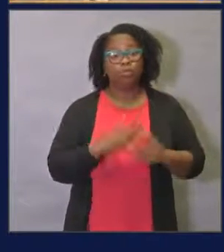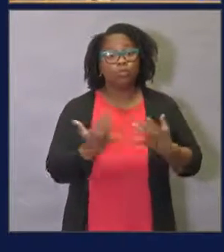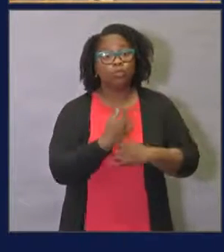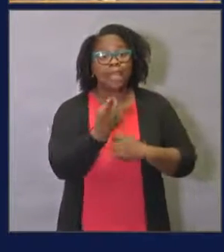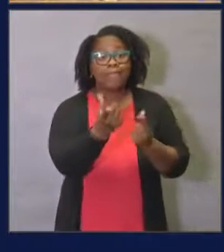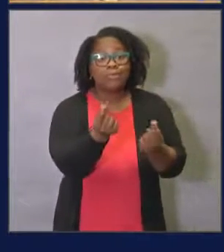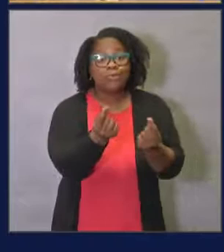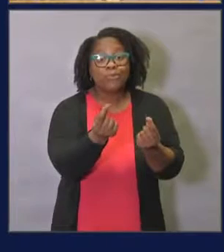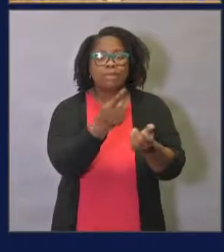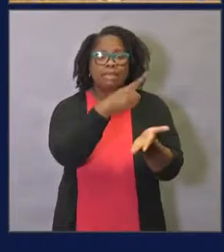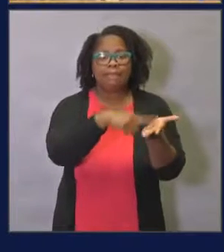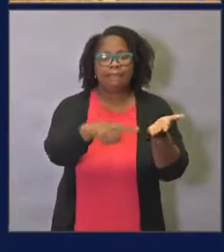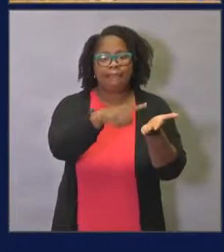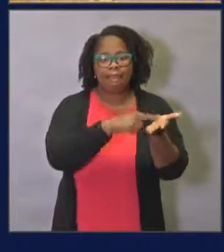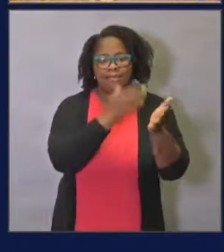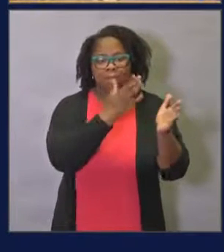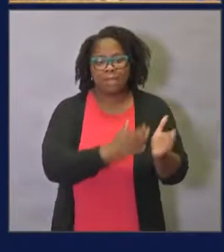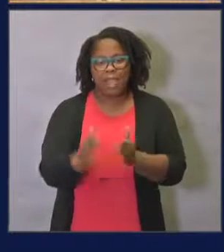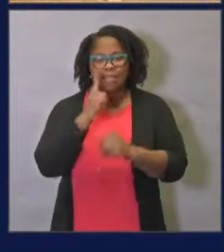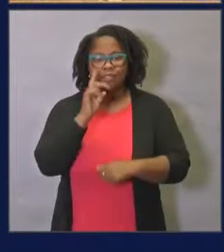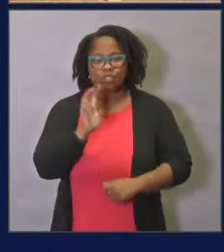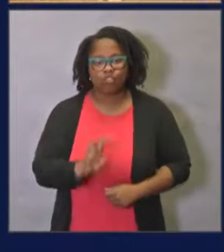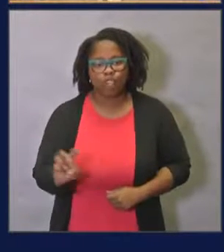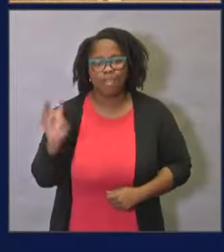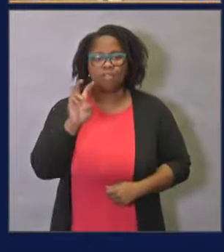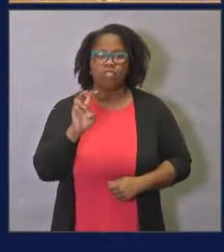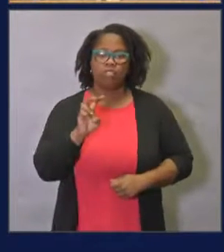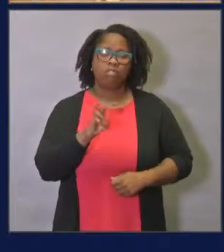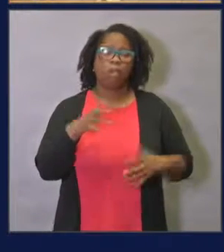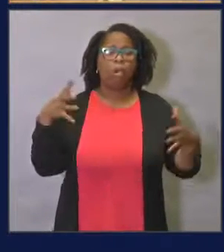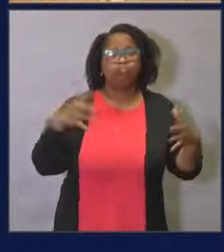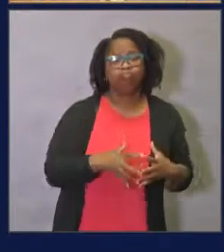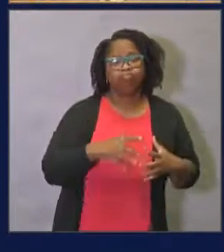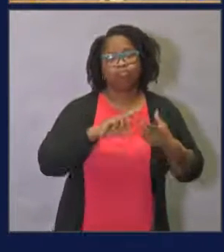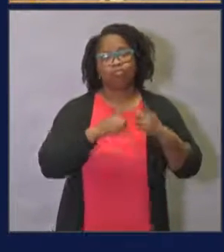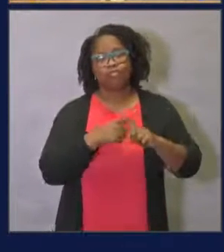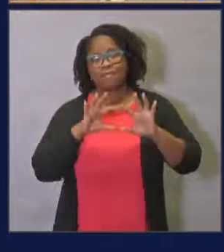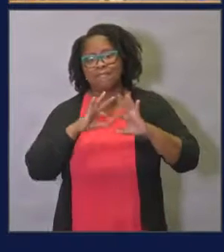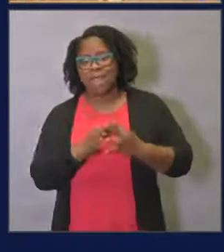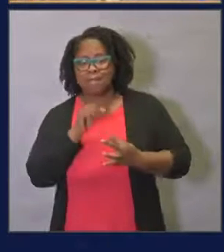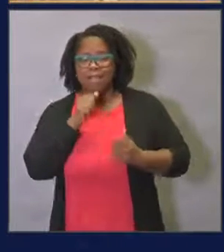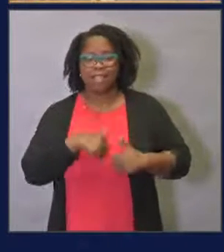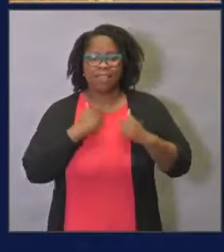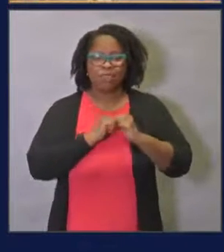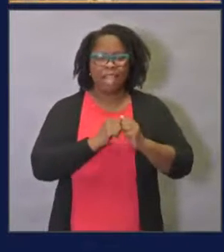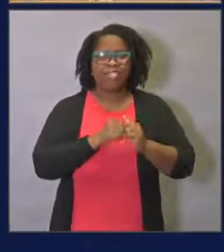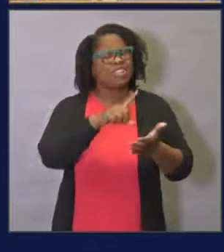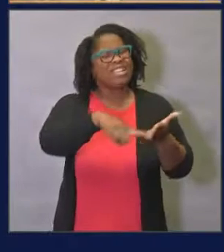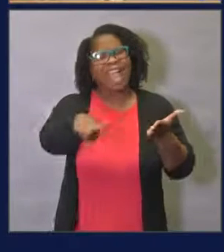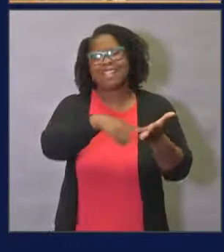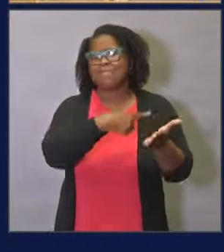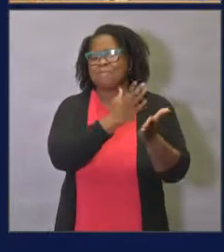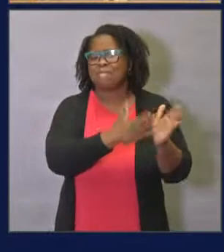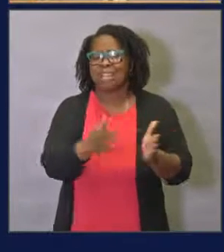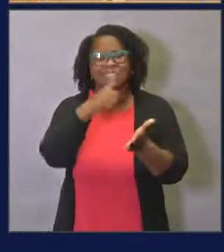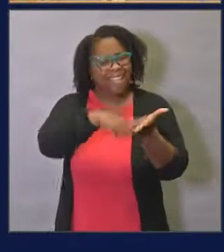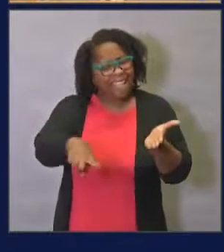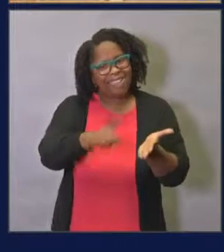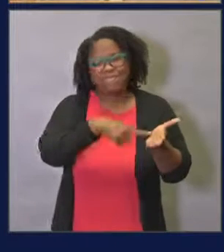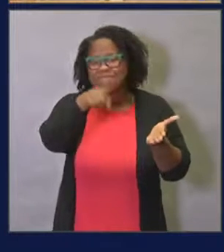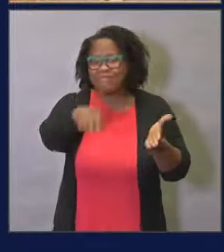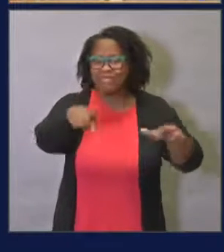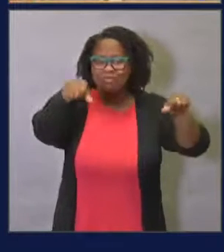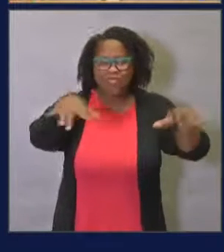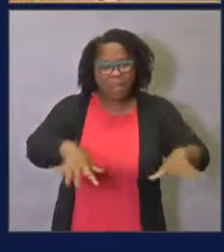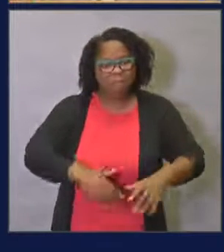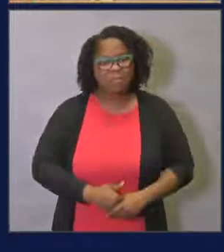holiday plans that involve travel or gathering with friends and family that are not part of your household. I've heard from a lot of people